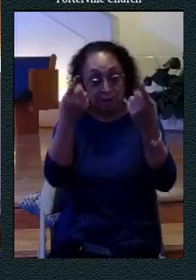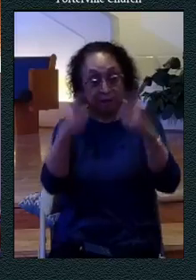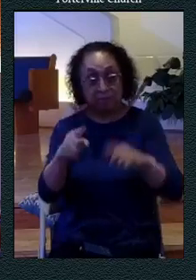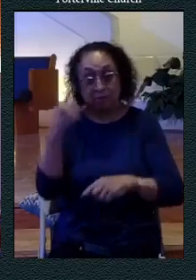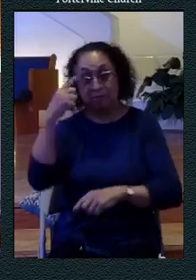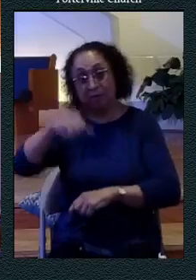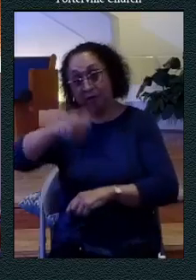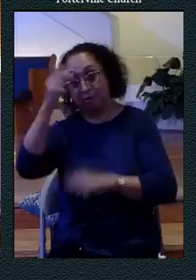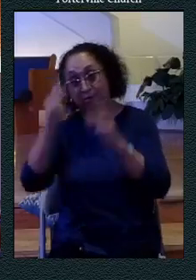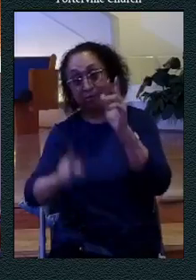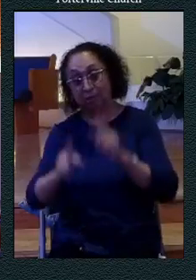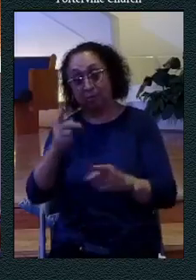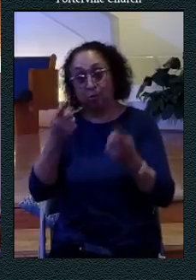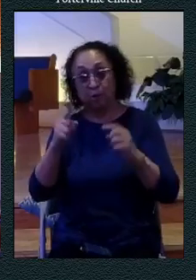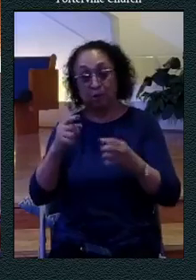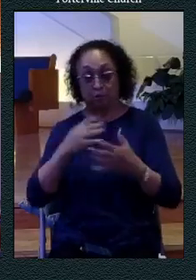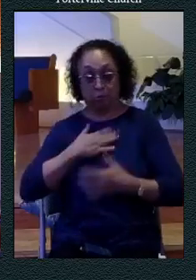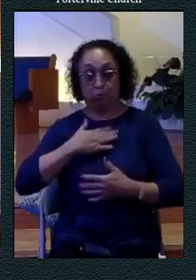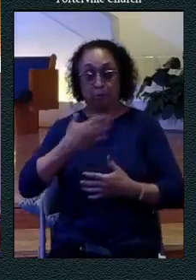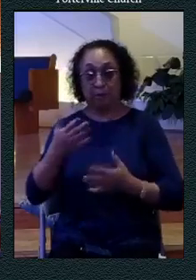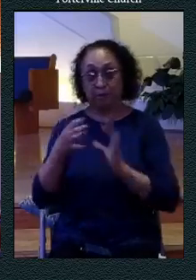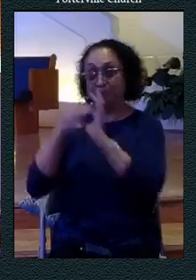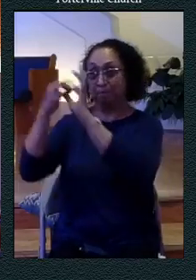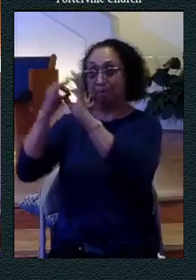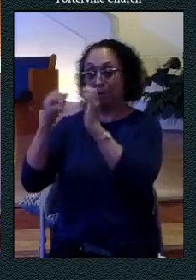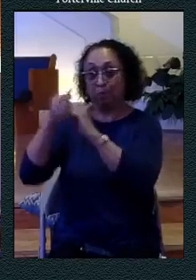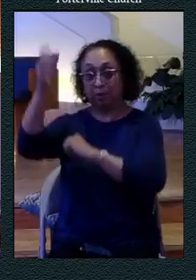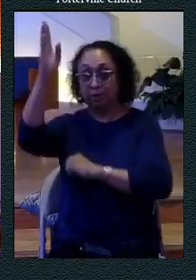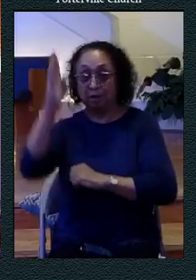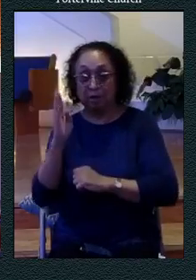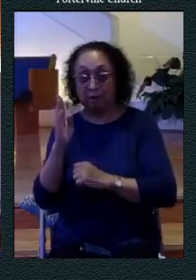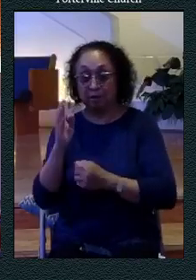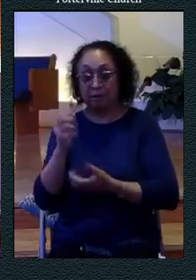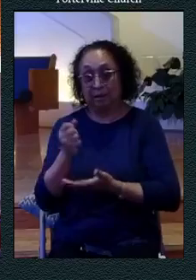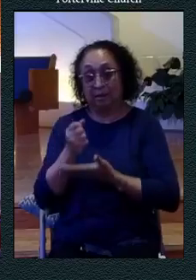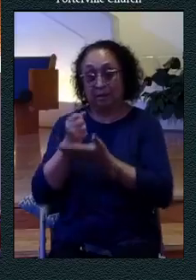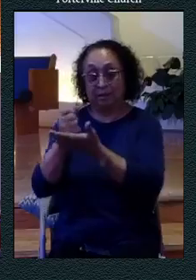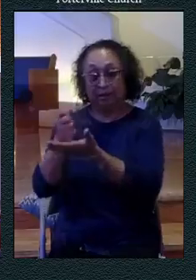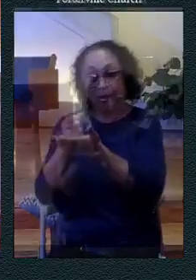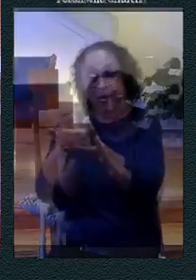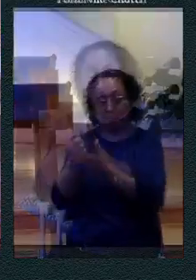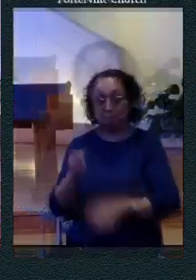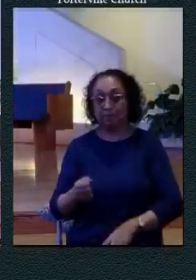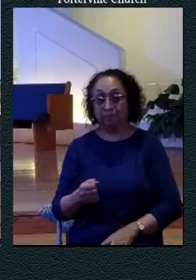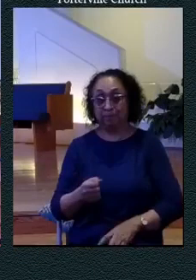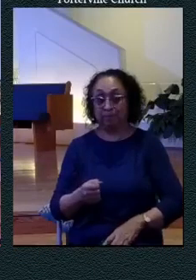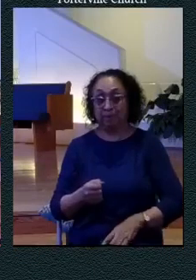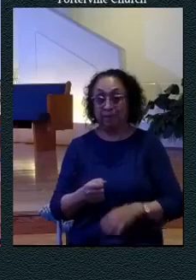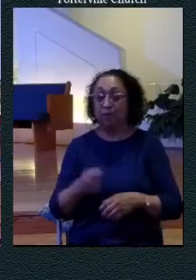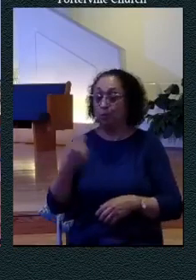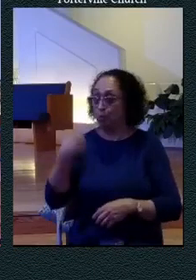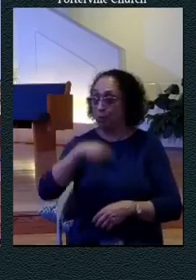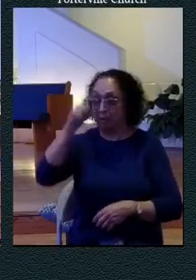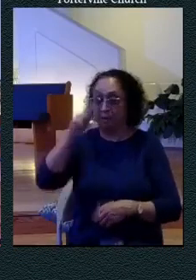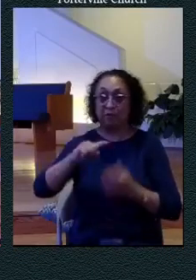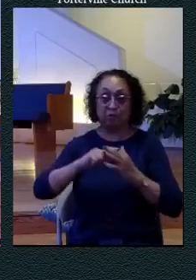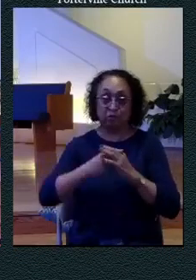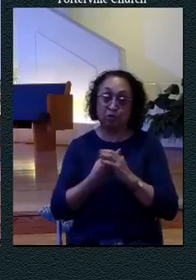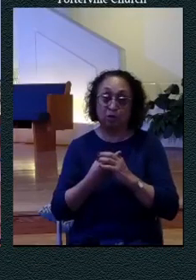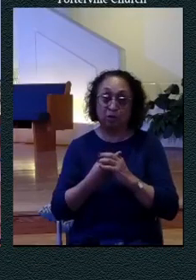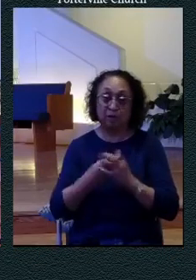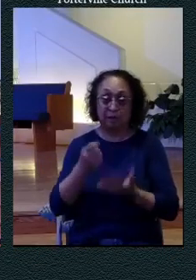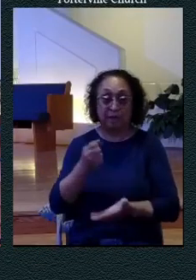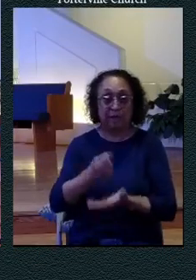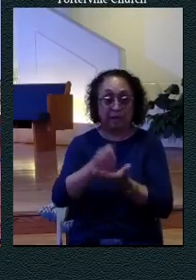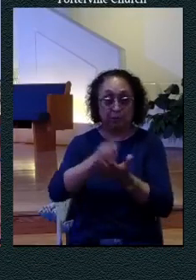care of the people He loves. We just have to start helping someone else.